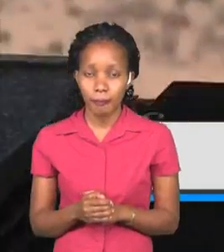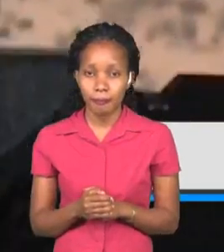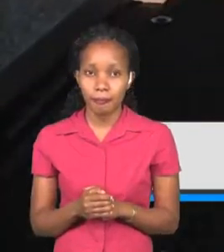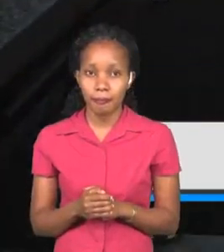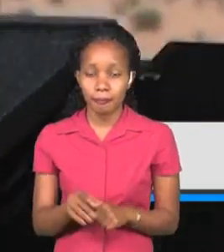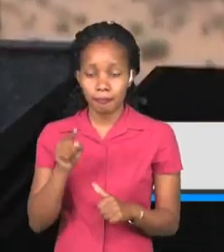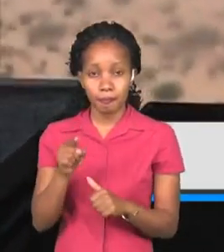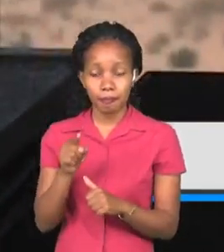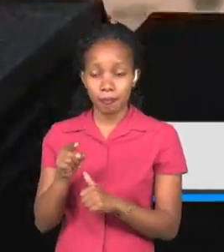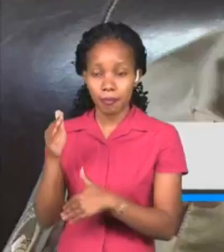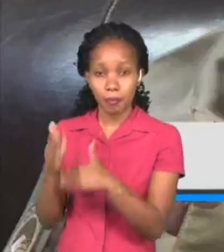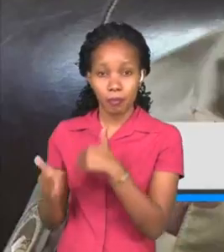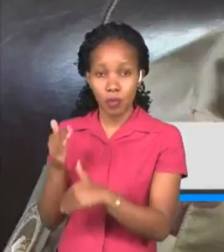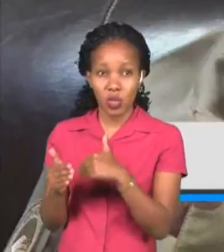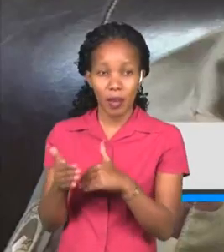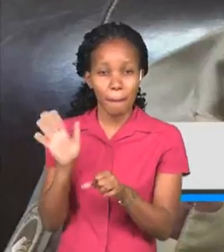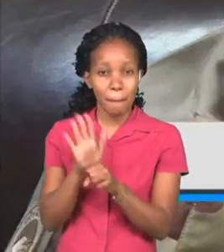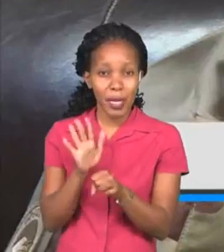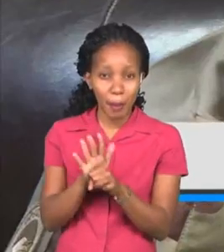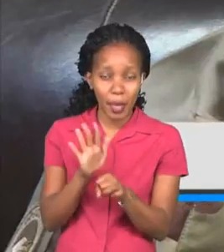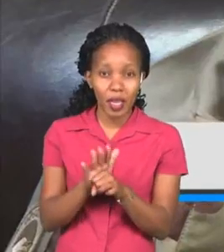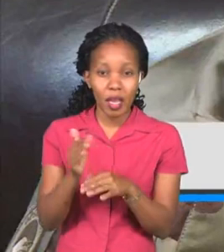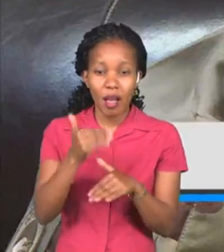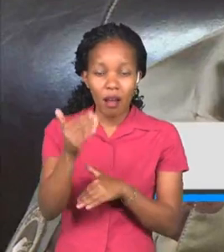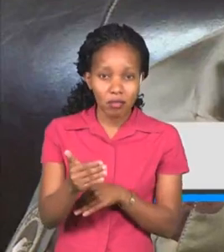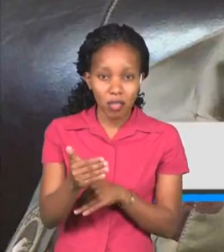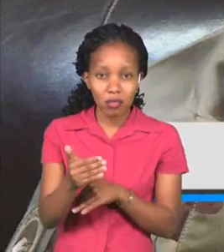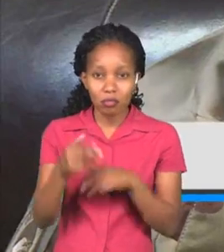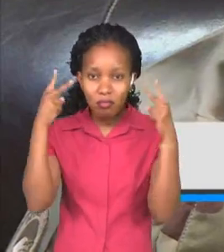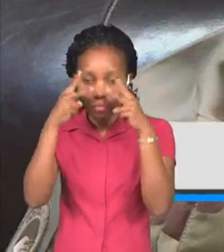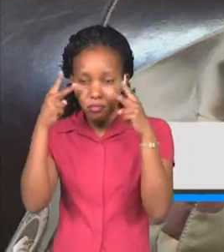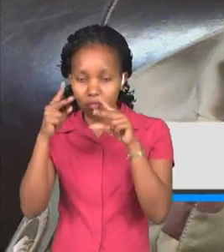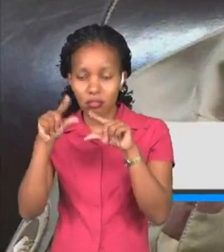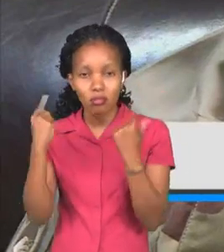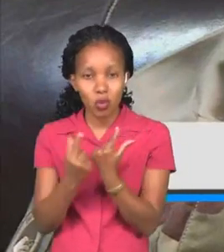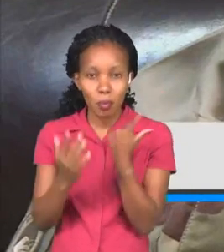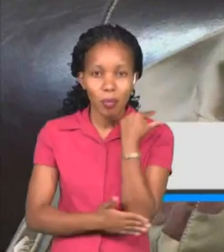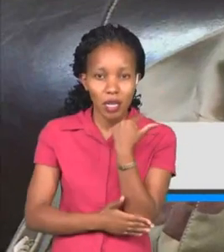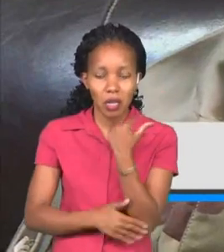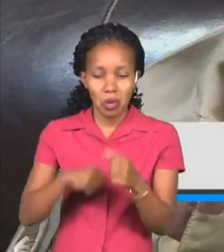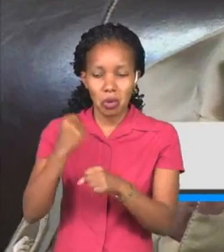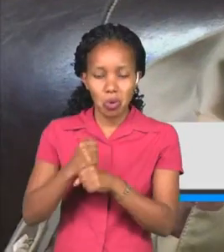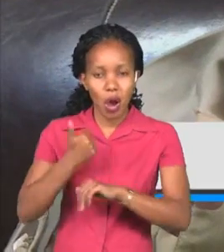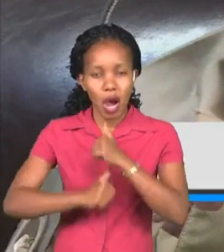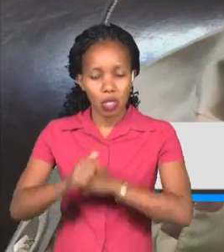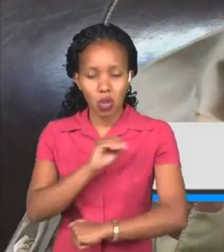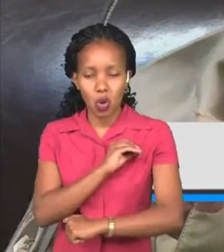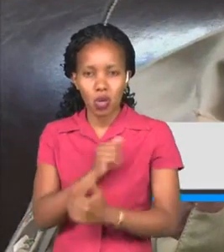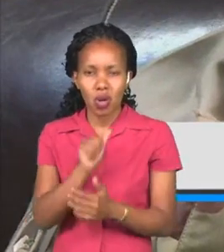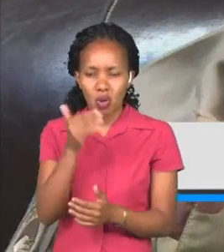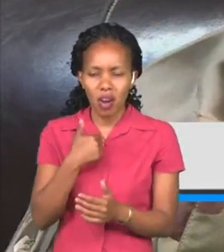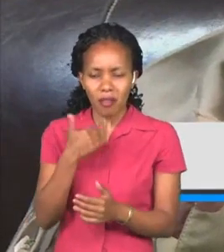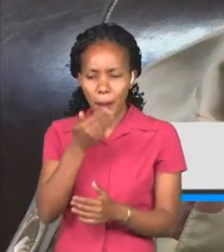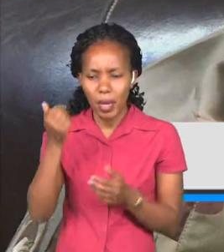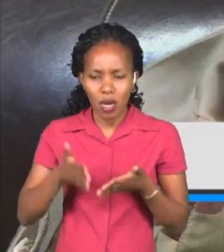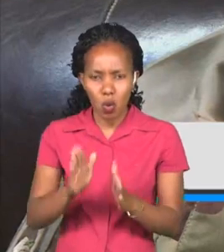These border areas are obviously the places most sought after by terrorists to carry out their actions. There's no better way to